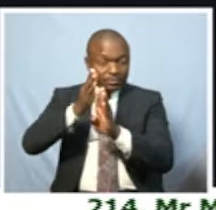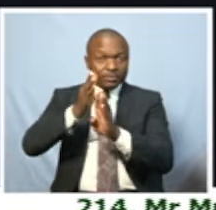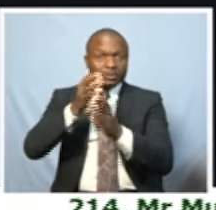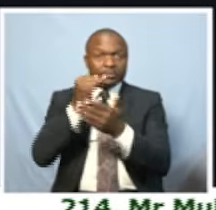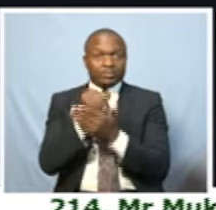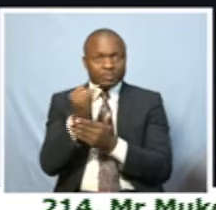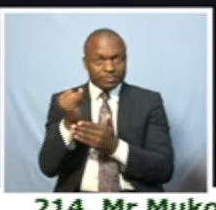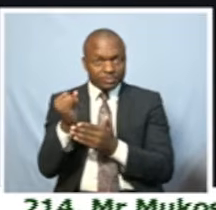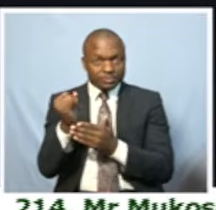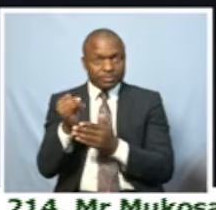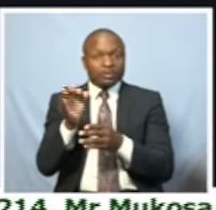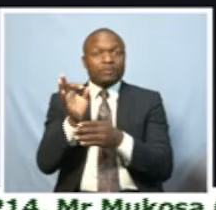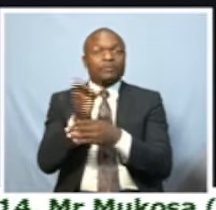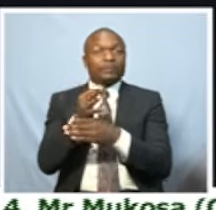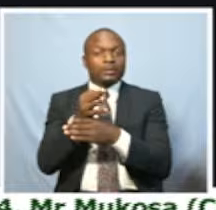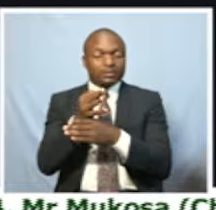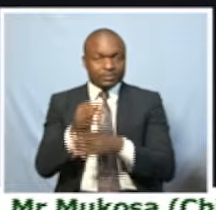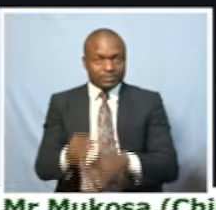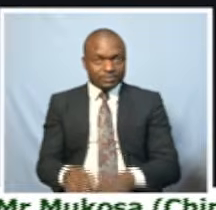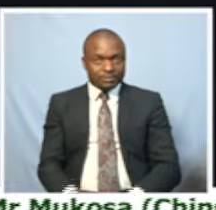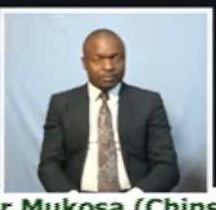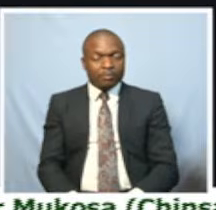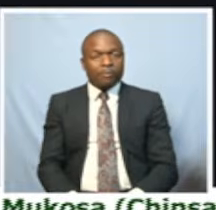the issue of fish.